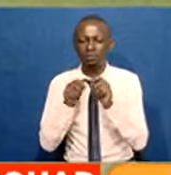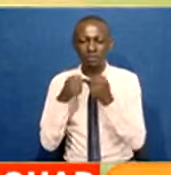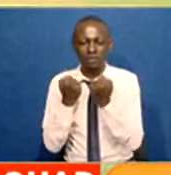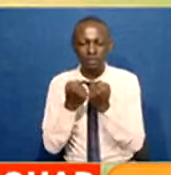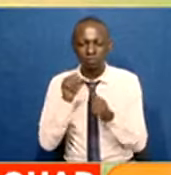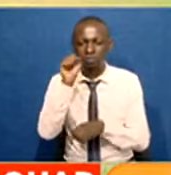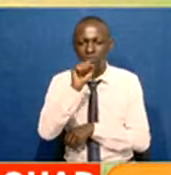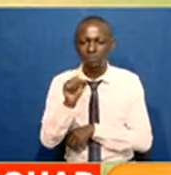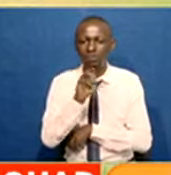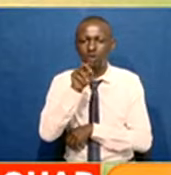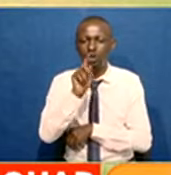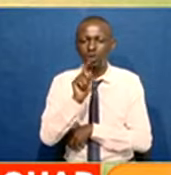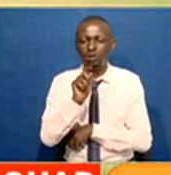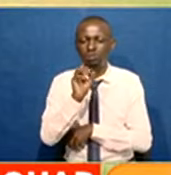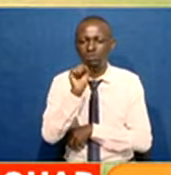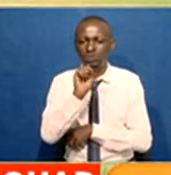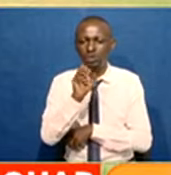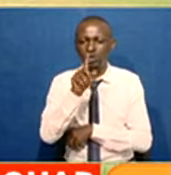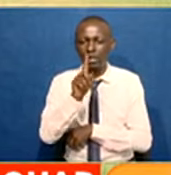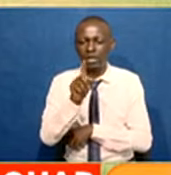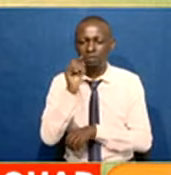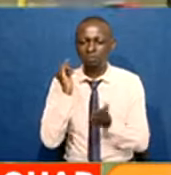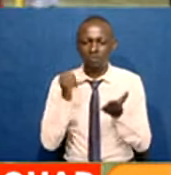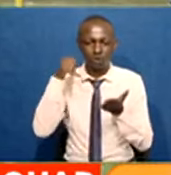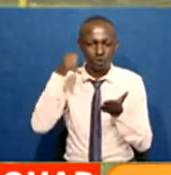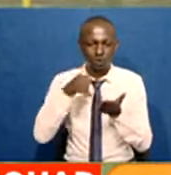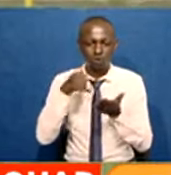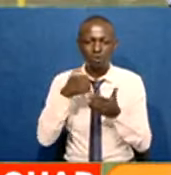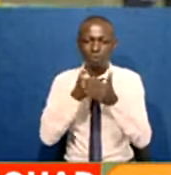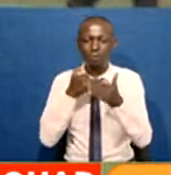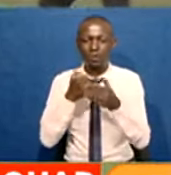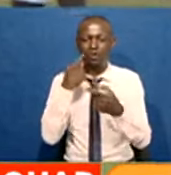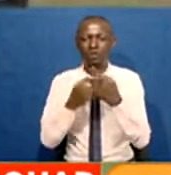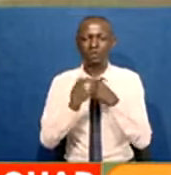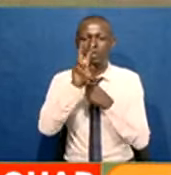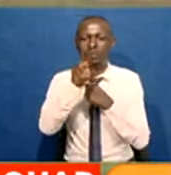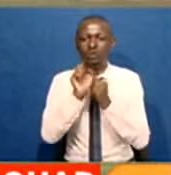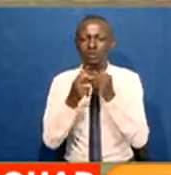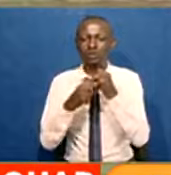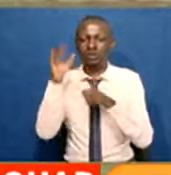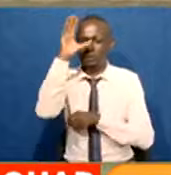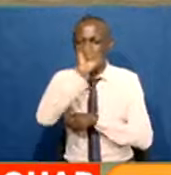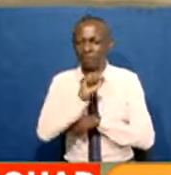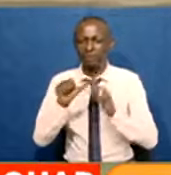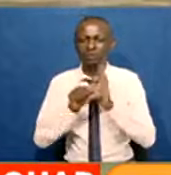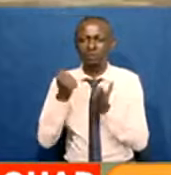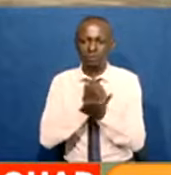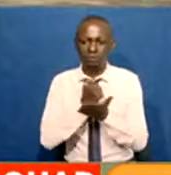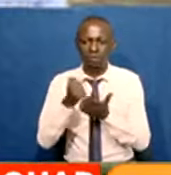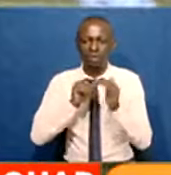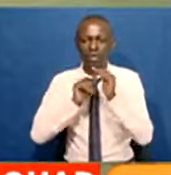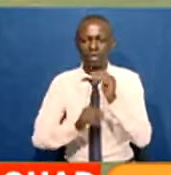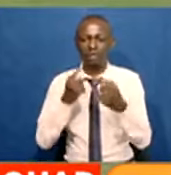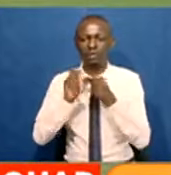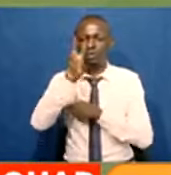finally linked up with the Harambee Stars after missing out in 2017 due to a passport hitch. The Harambee Stars and the under-20 team